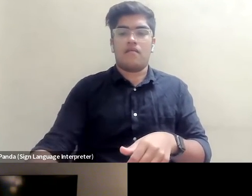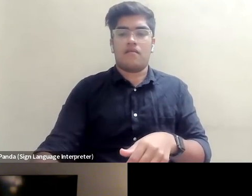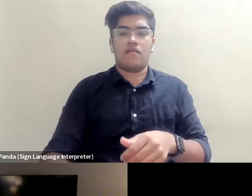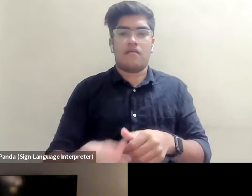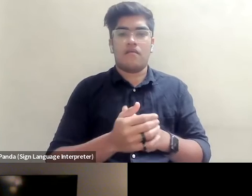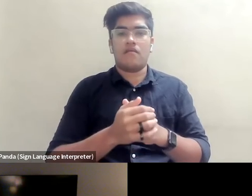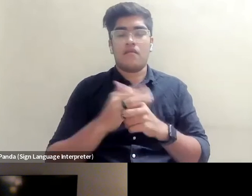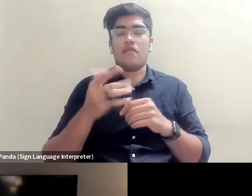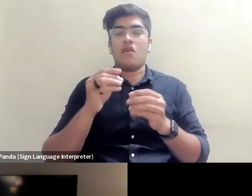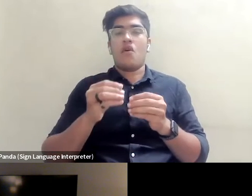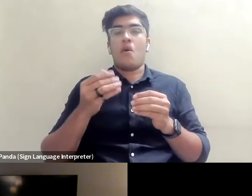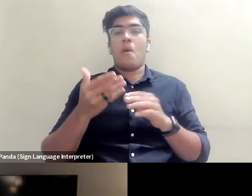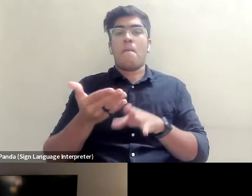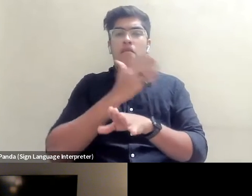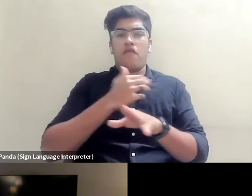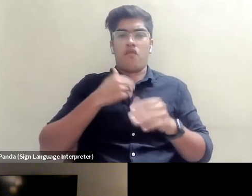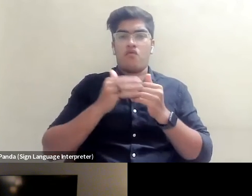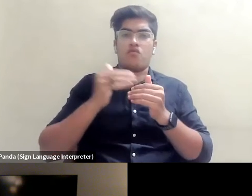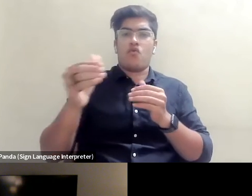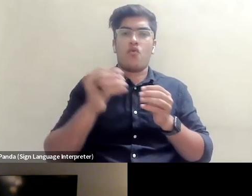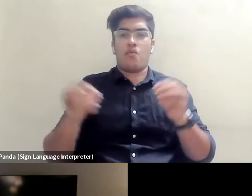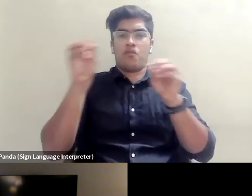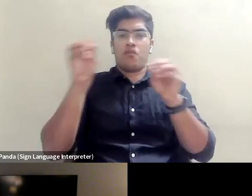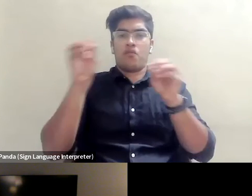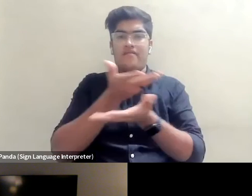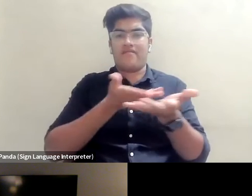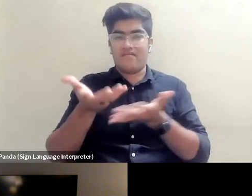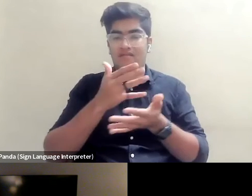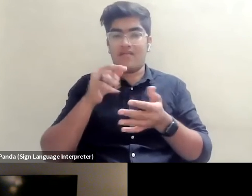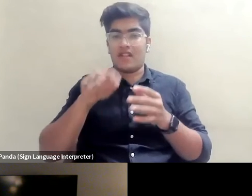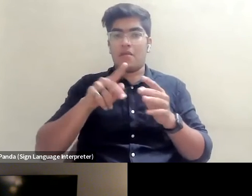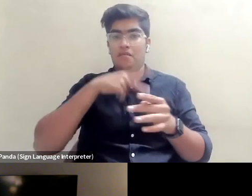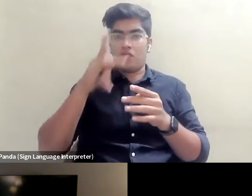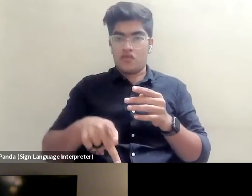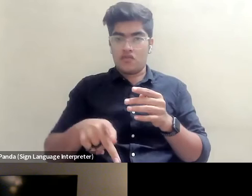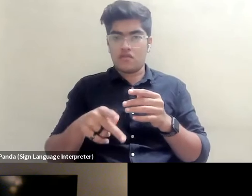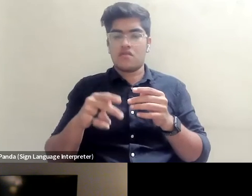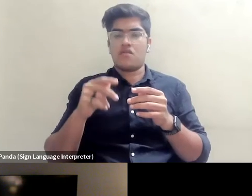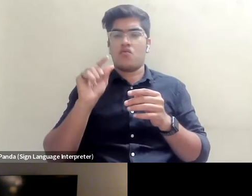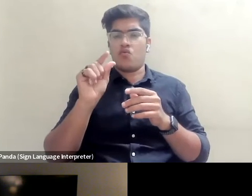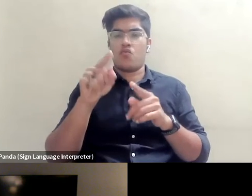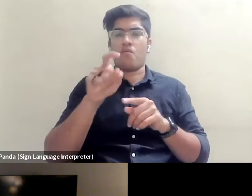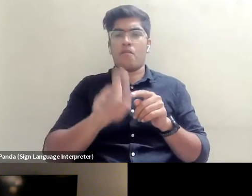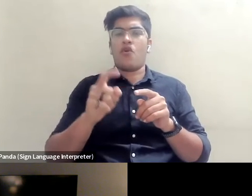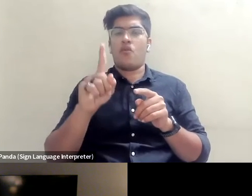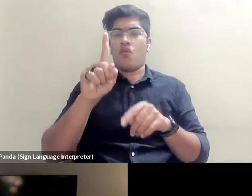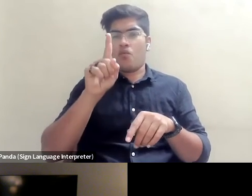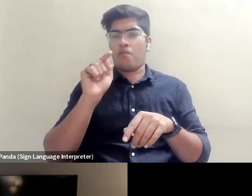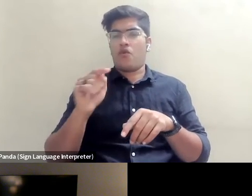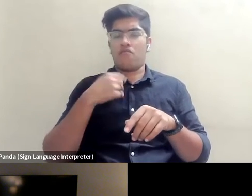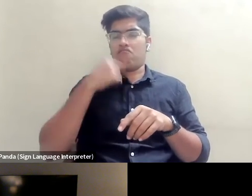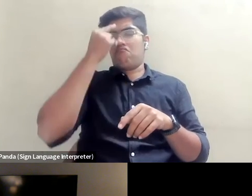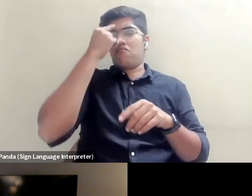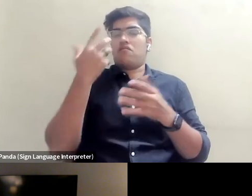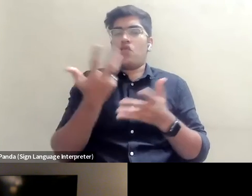So before maybe we go into the detailing of your project, just something struck me, because you mentioned you was while you speak